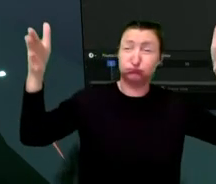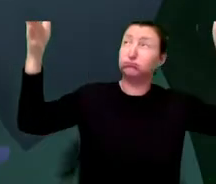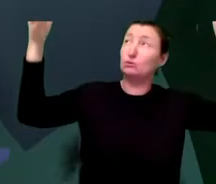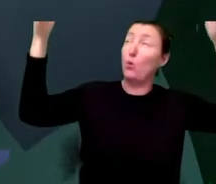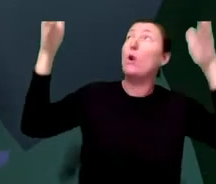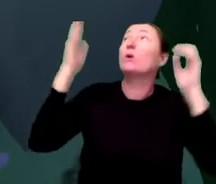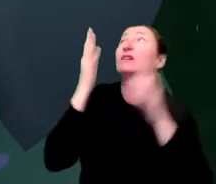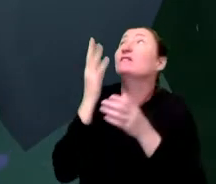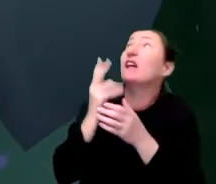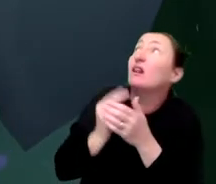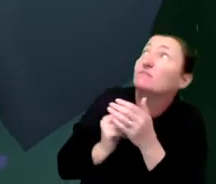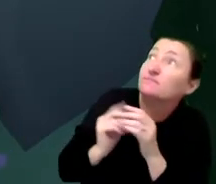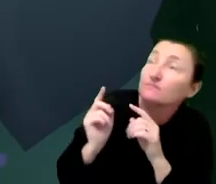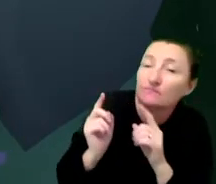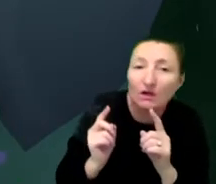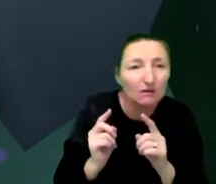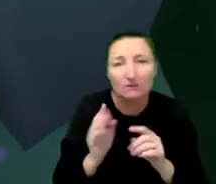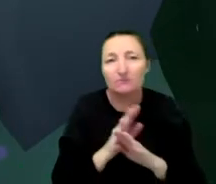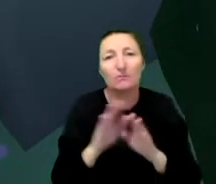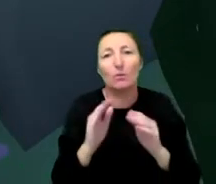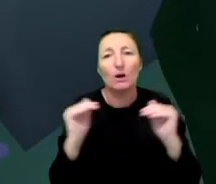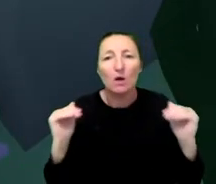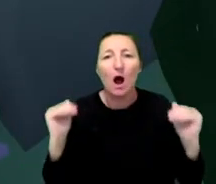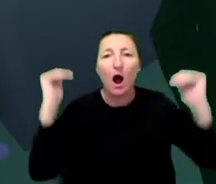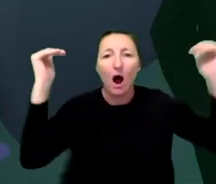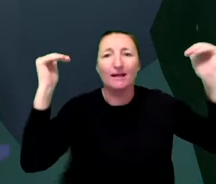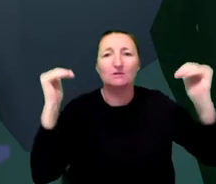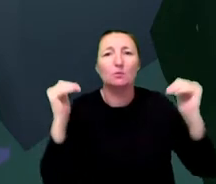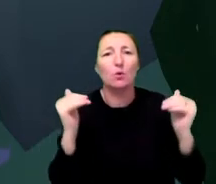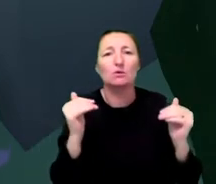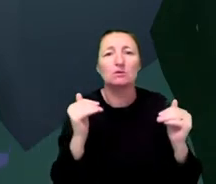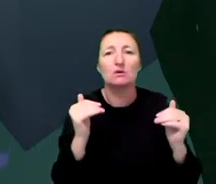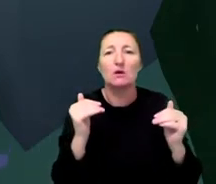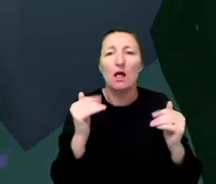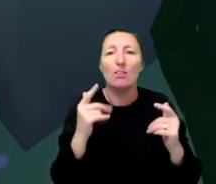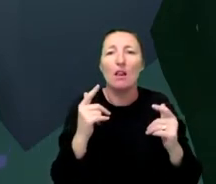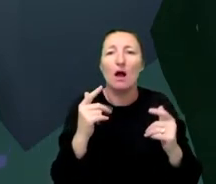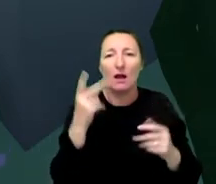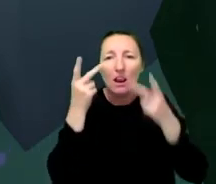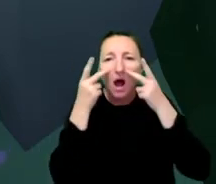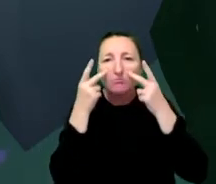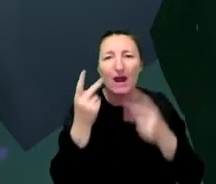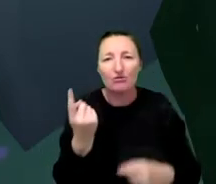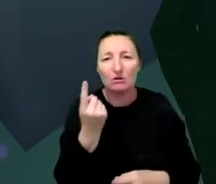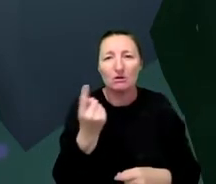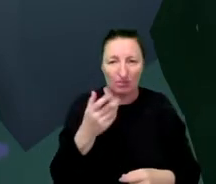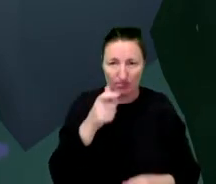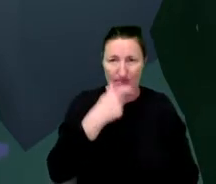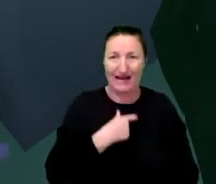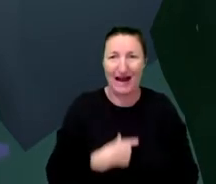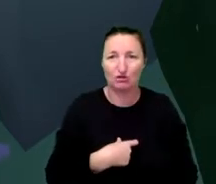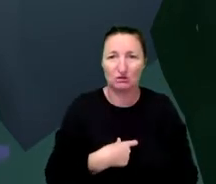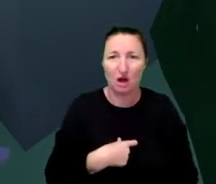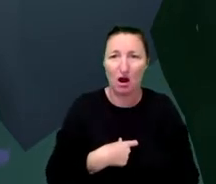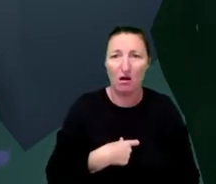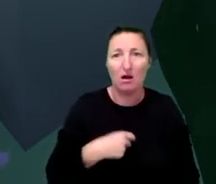we keep it at about a little bit above the librarian's height, But us as players are